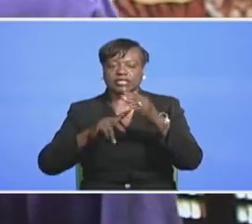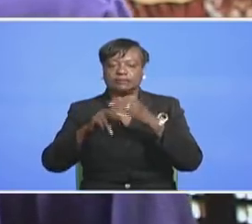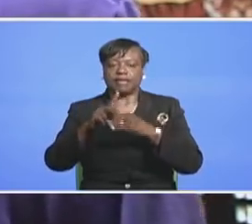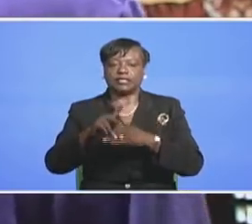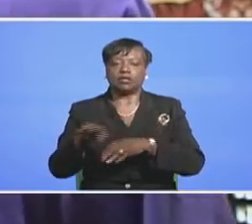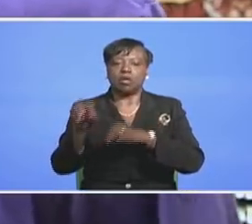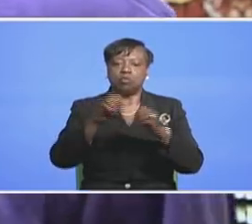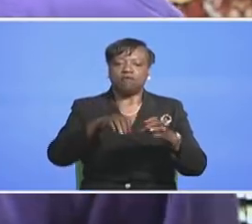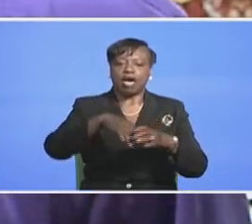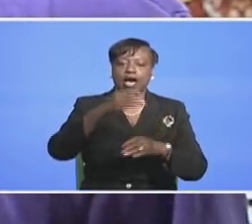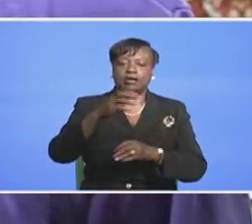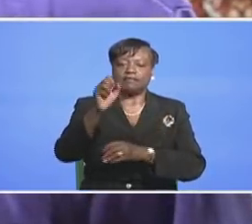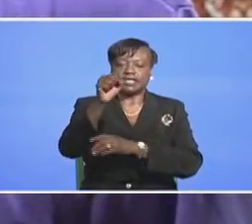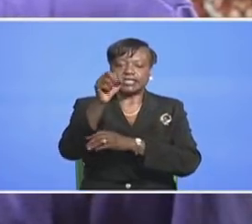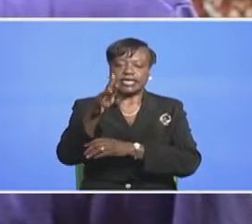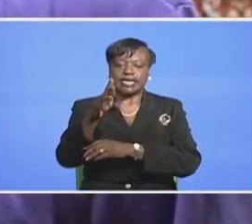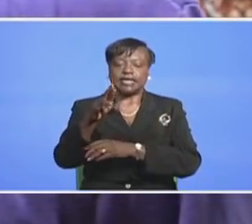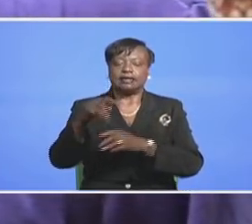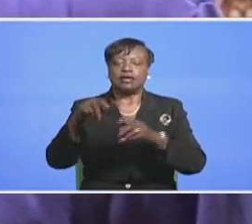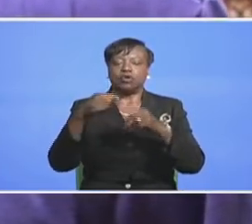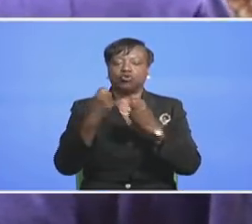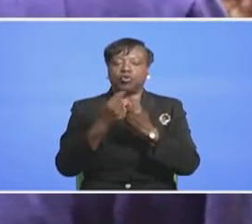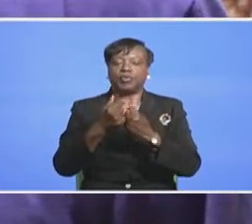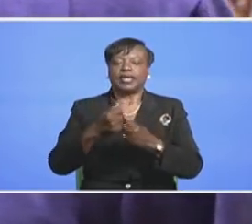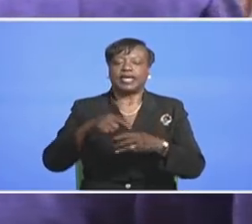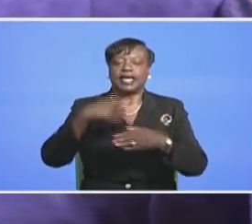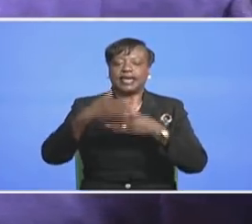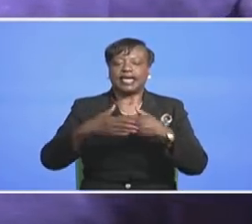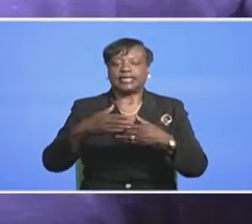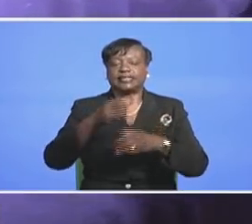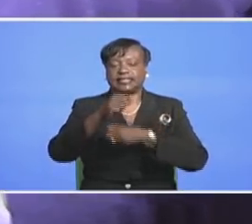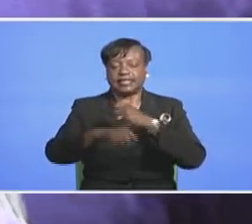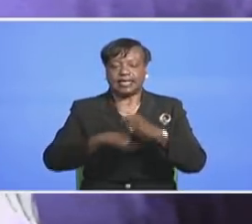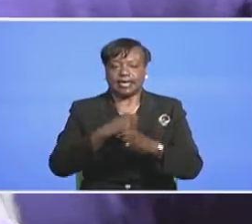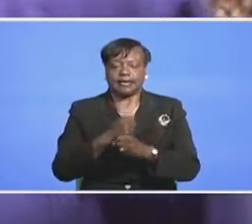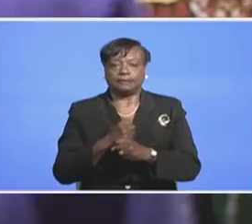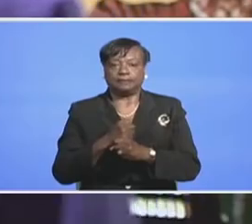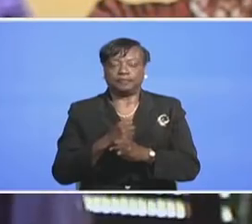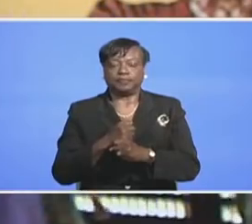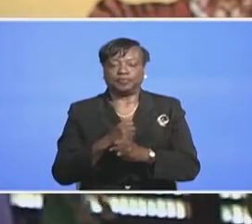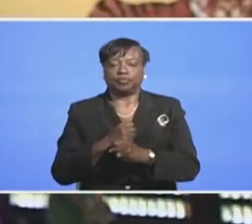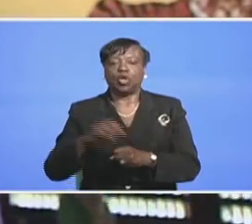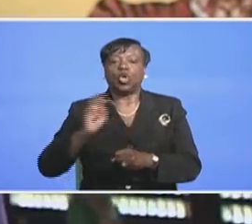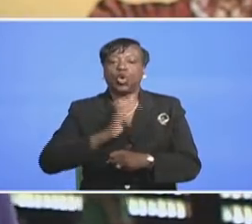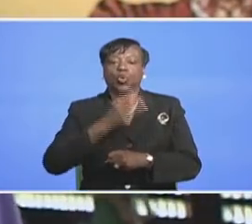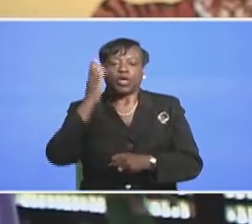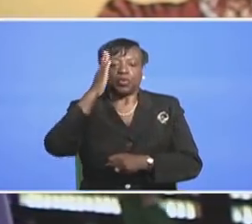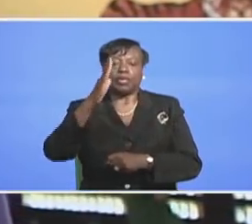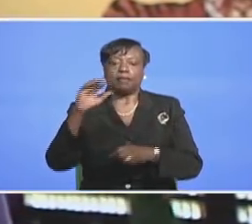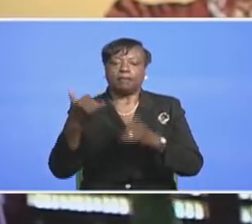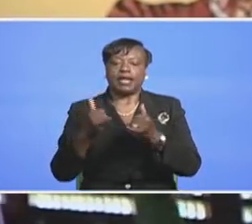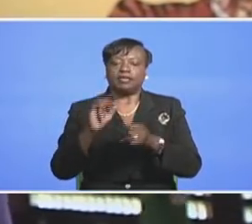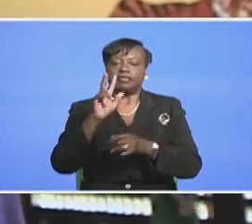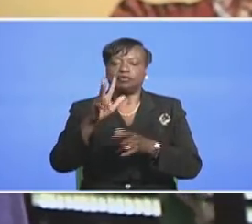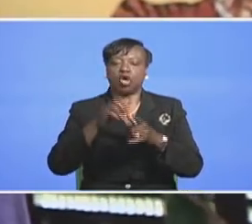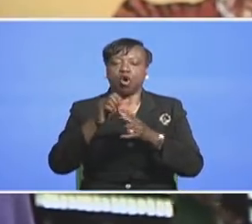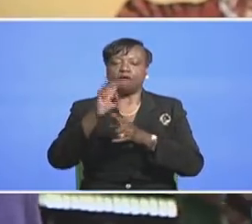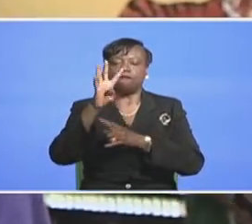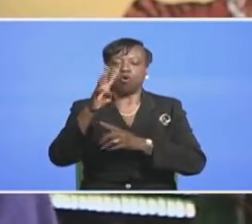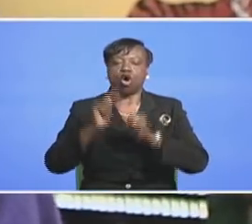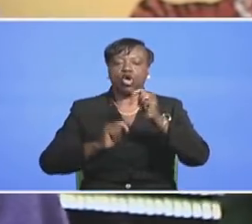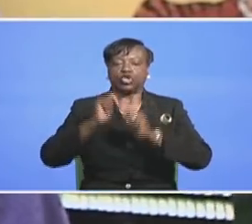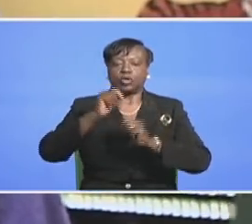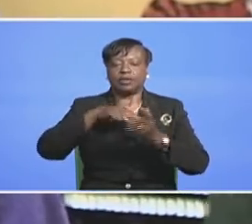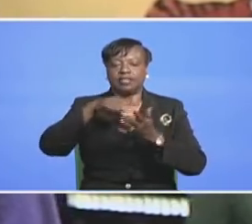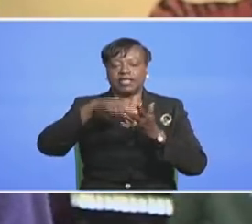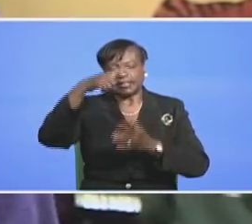senior squad next year. And how do you mesh all that talent together? Well, we're going to play about 3 or 4 tournaments this summer, playing summer league,